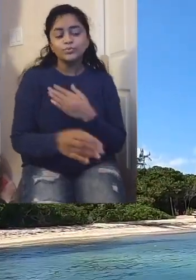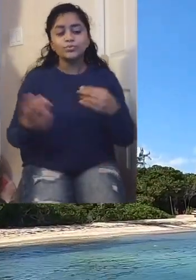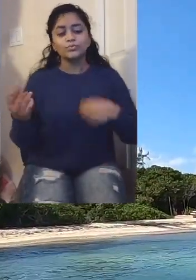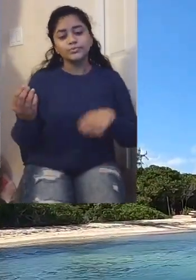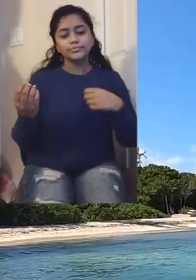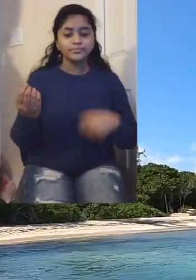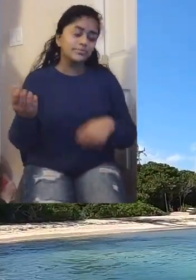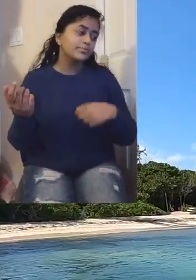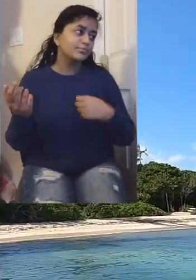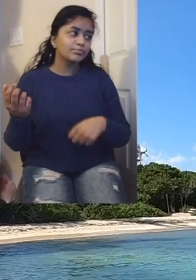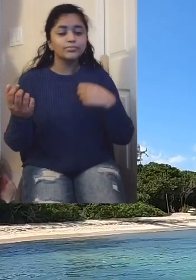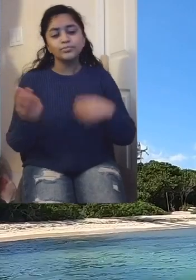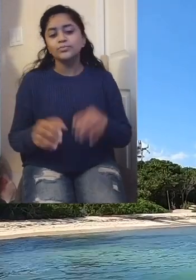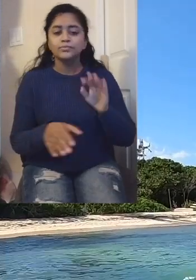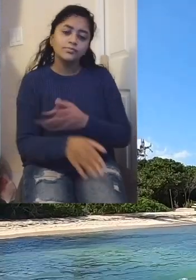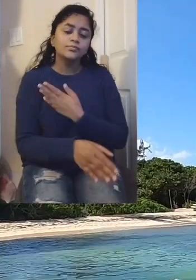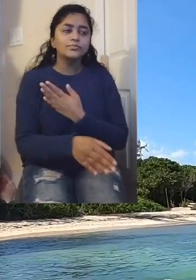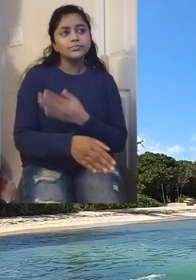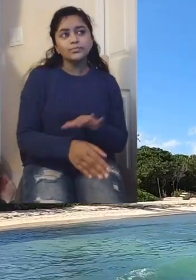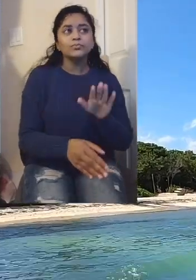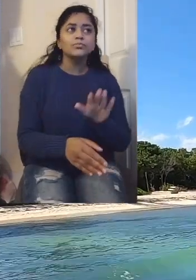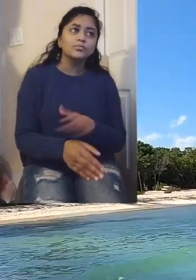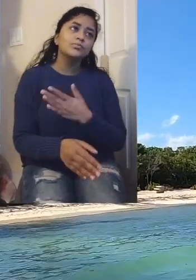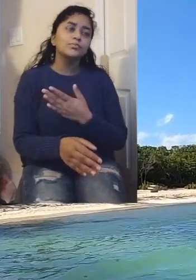water. So don't be alarmed or anything.